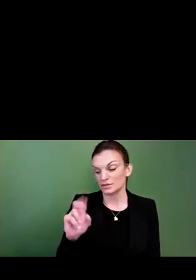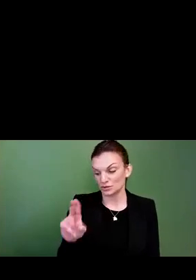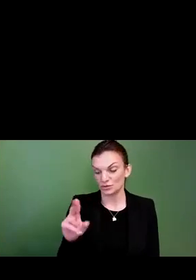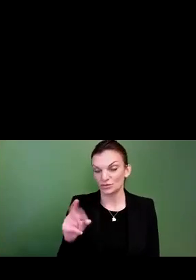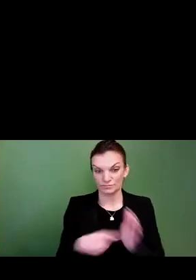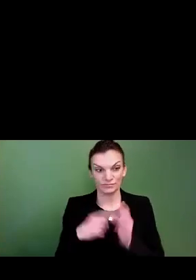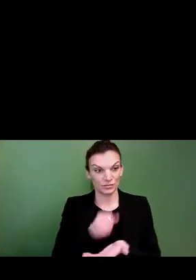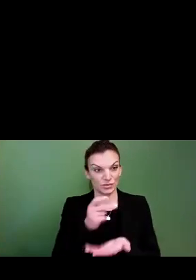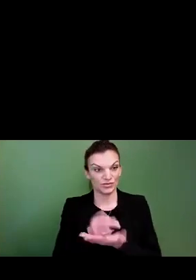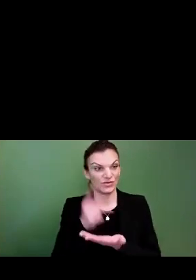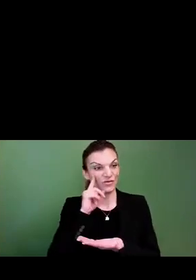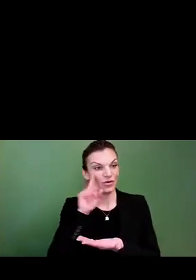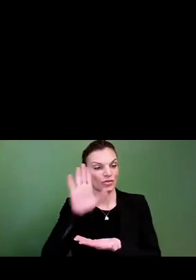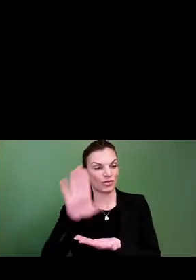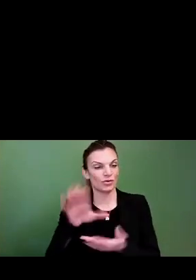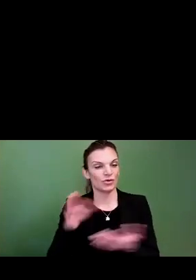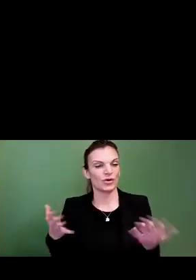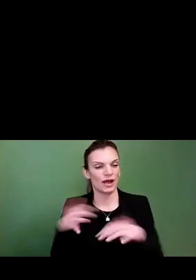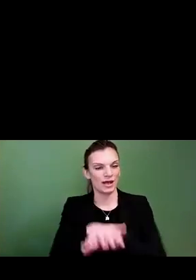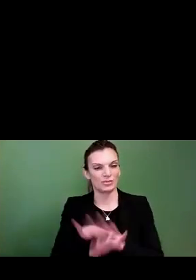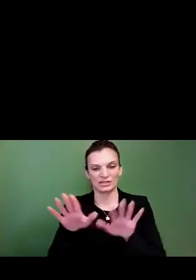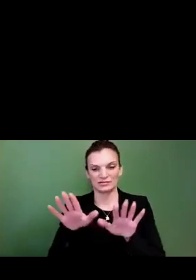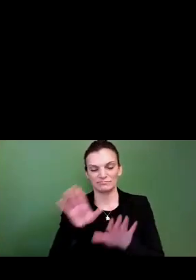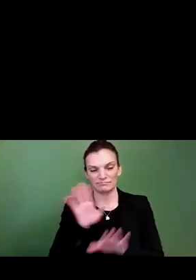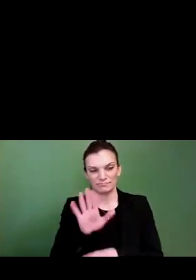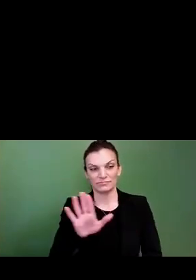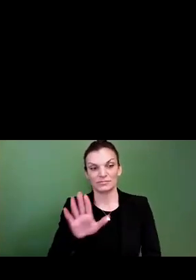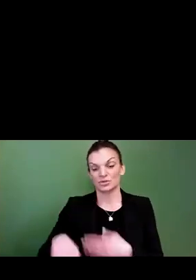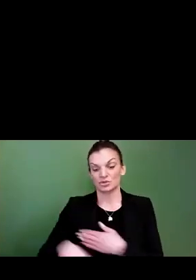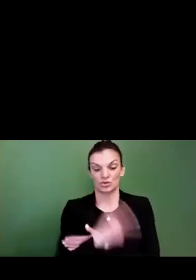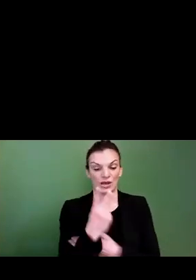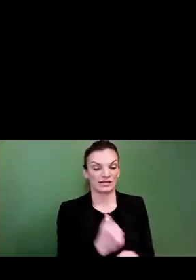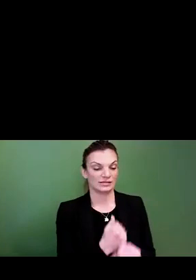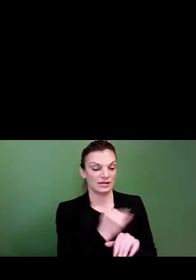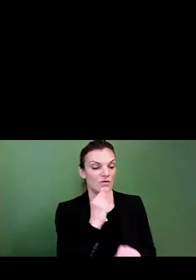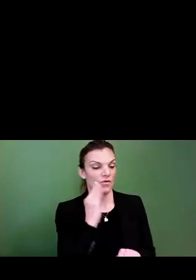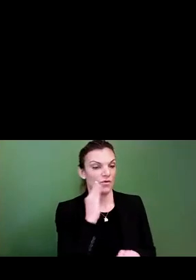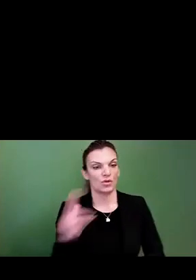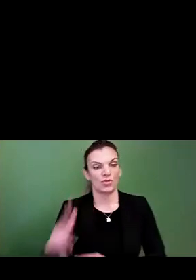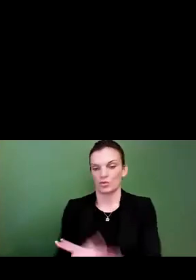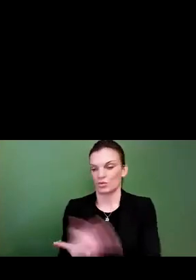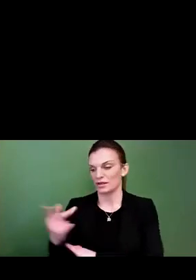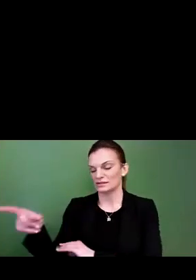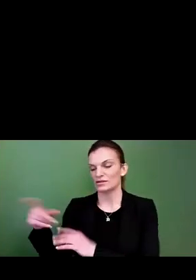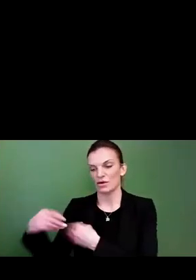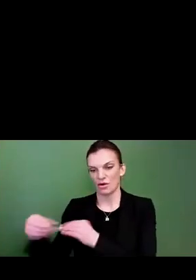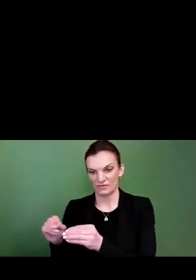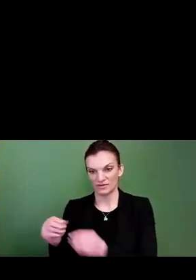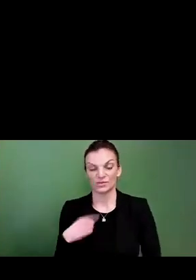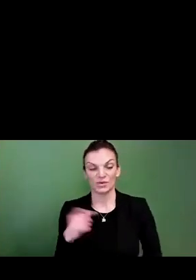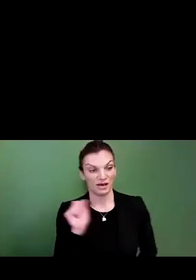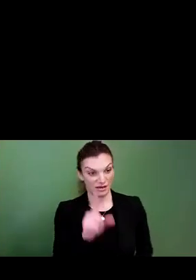for the hybrid system, and their hybrid system is 2 days remote and 3 days in the office. So we asked, how